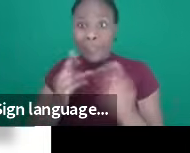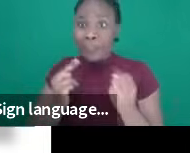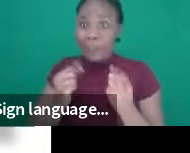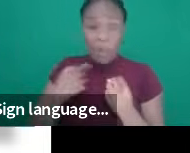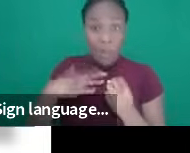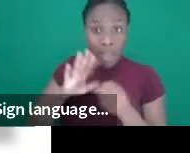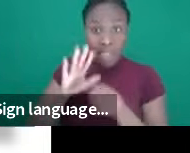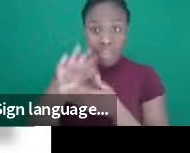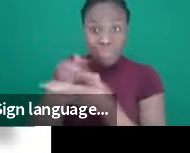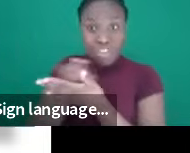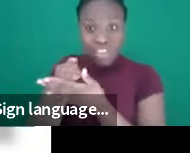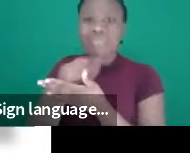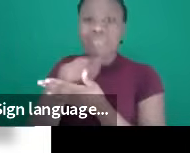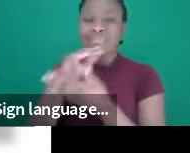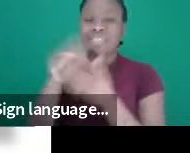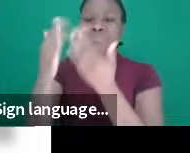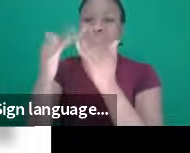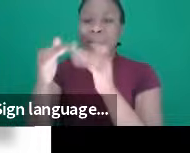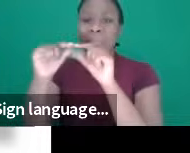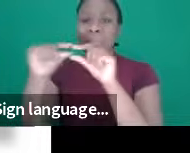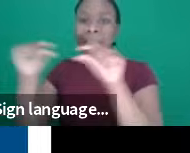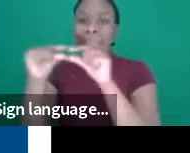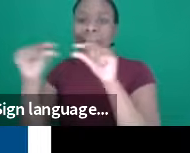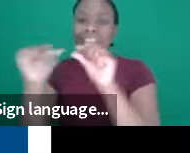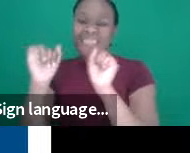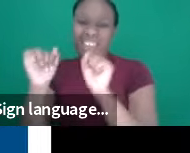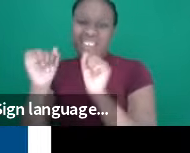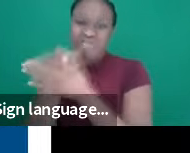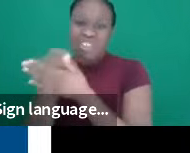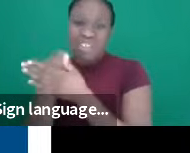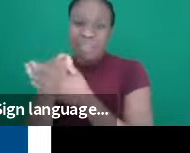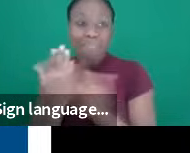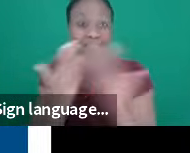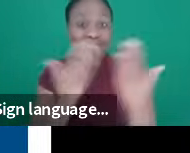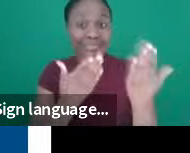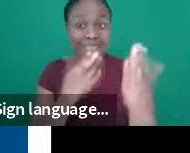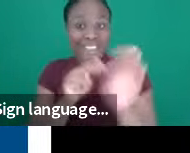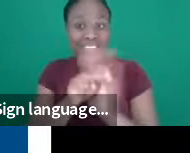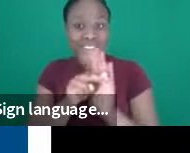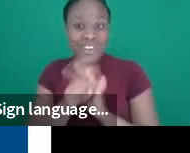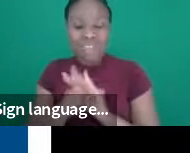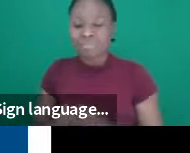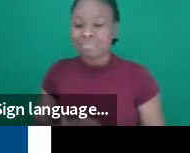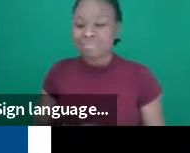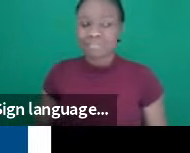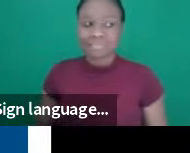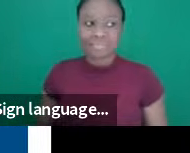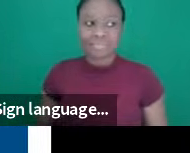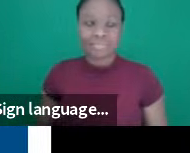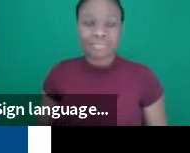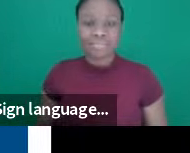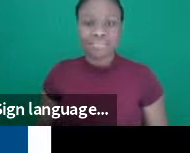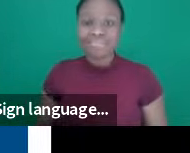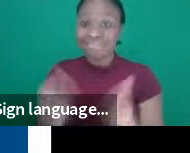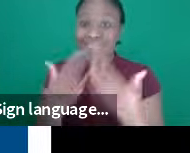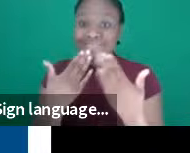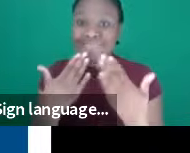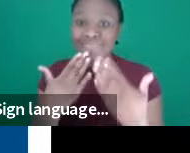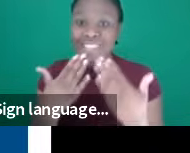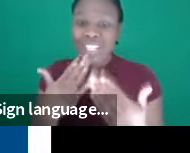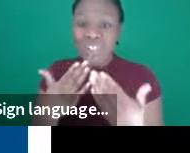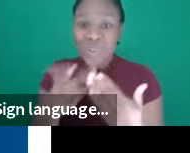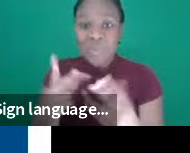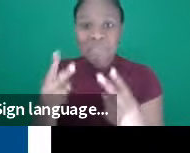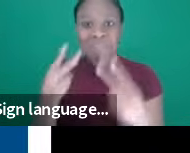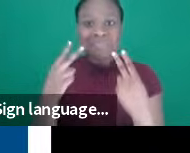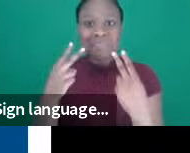register for tax and e-filing. Thank you for watching this video on how to register as a taxpayer on SARS